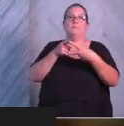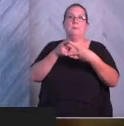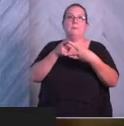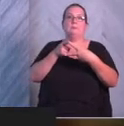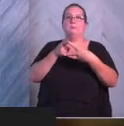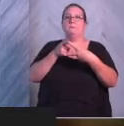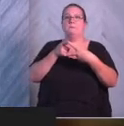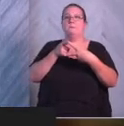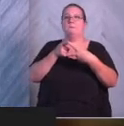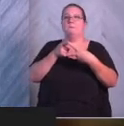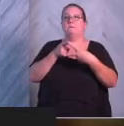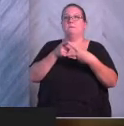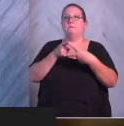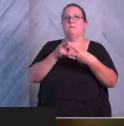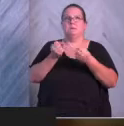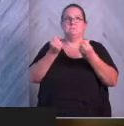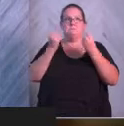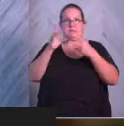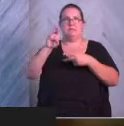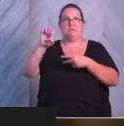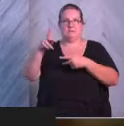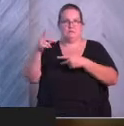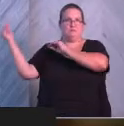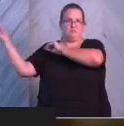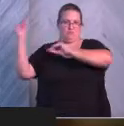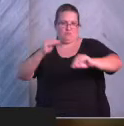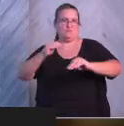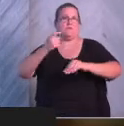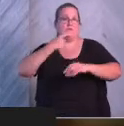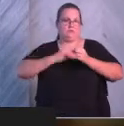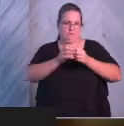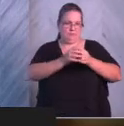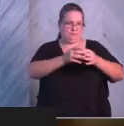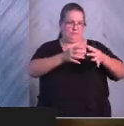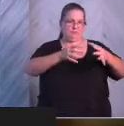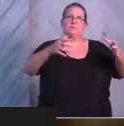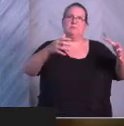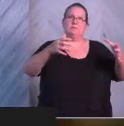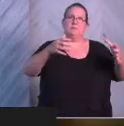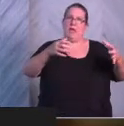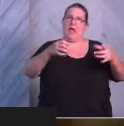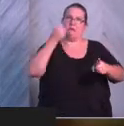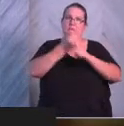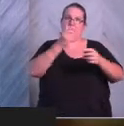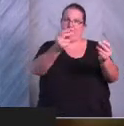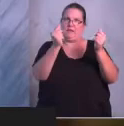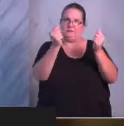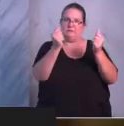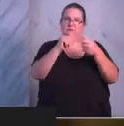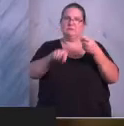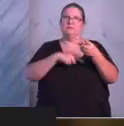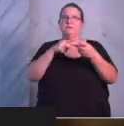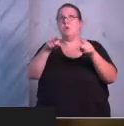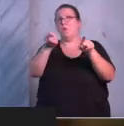there is a growing population of Sikh community in Kingston, and it is kind of a sudden change. As an